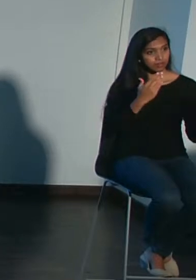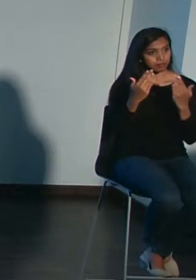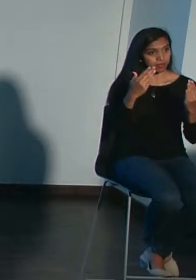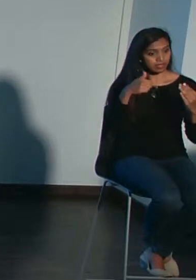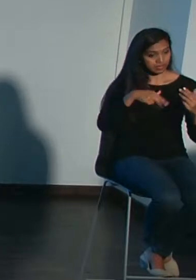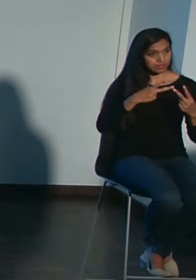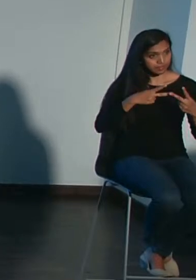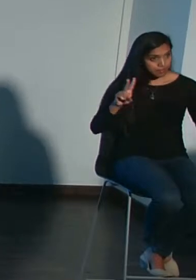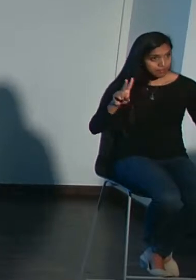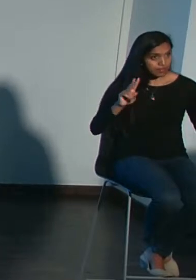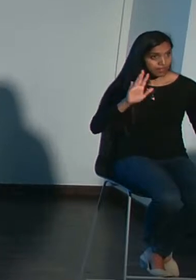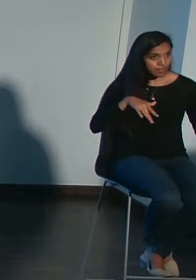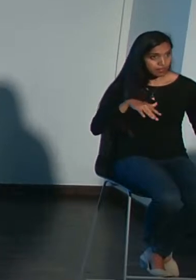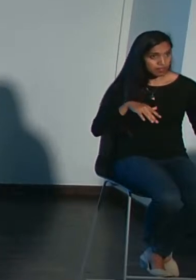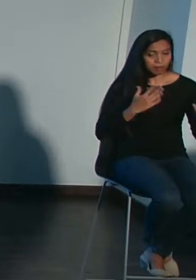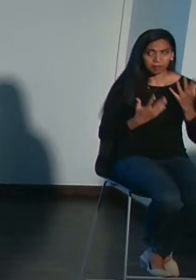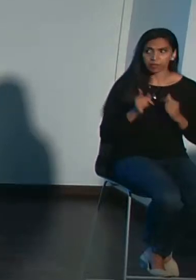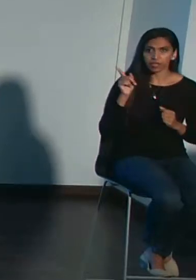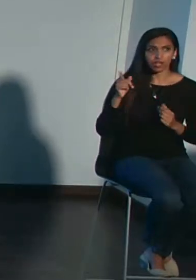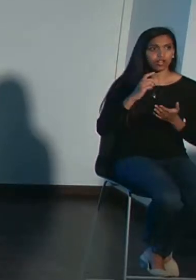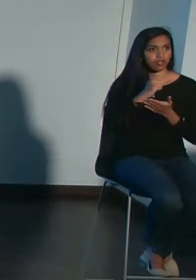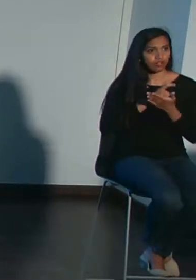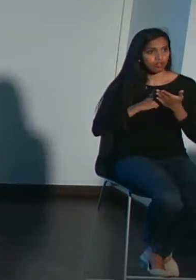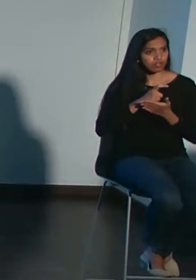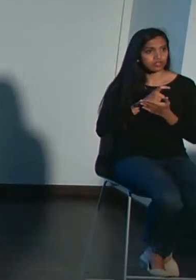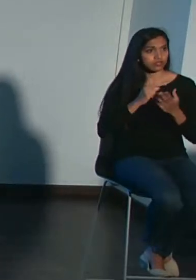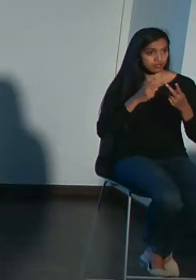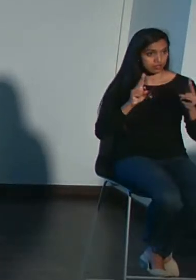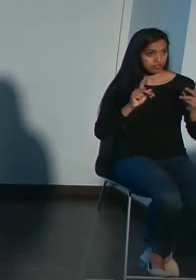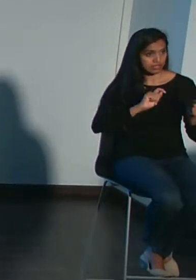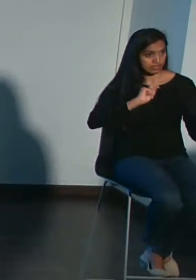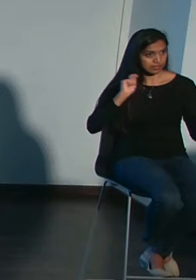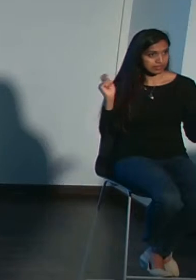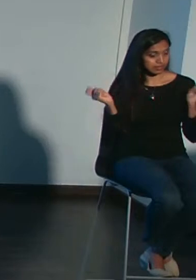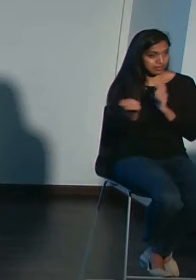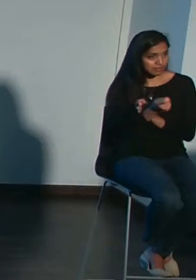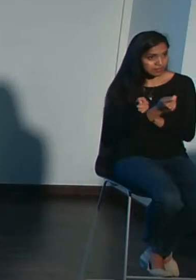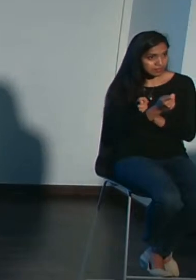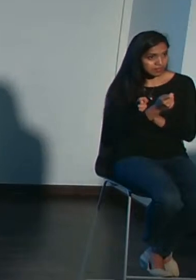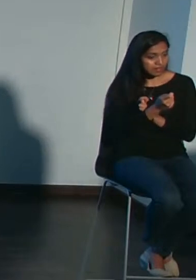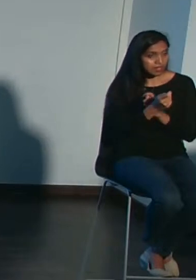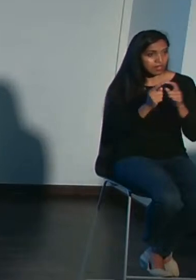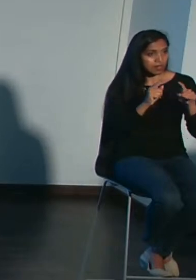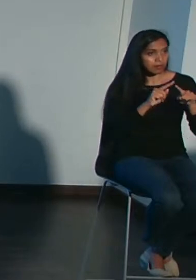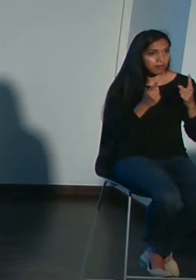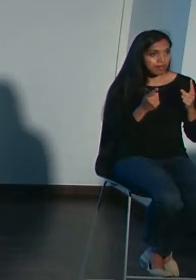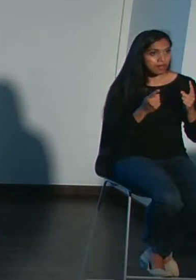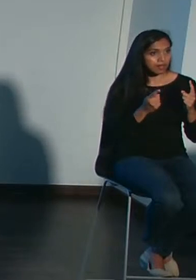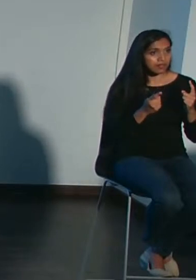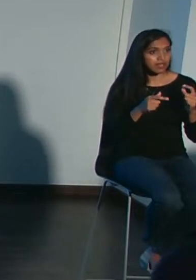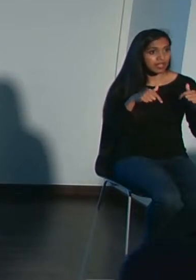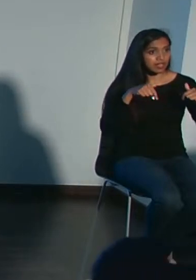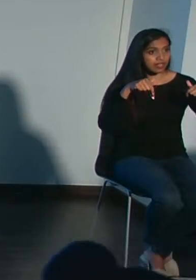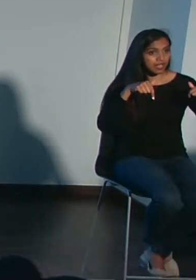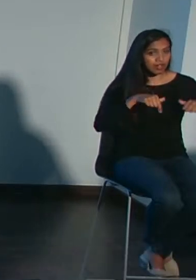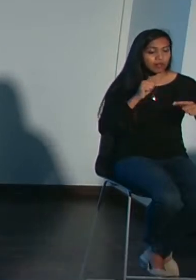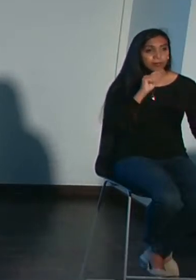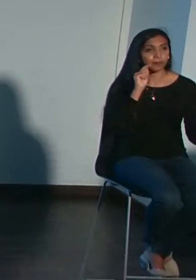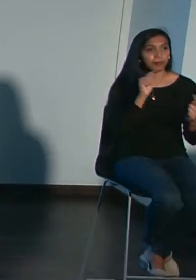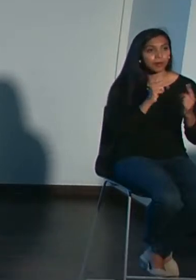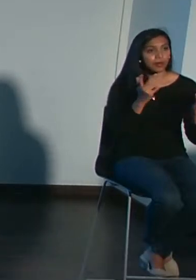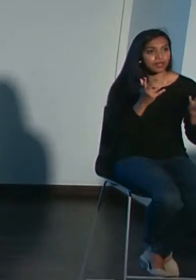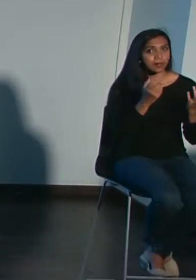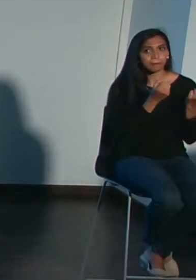like different in art college or how things have changed. But that basically now you're at a point, and many